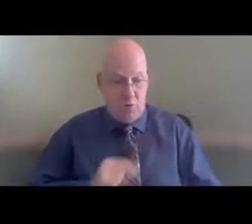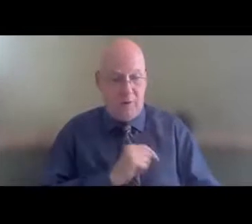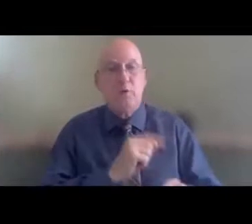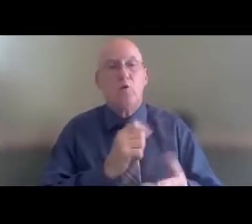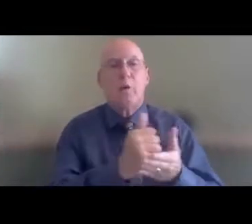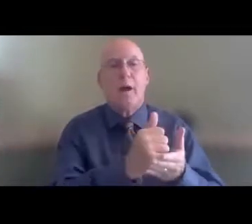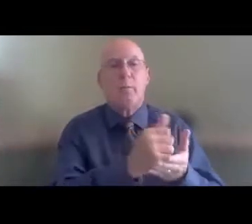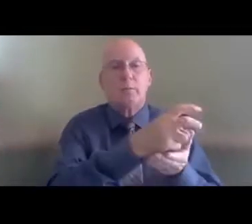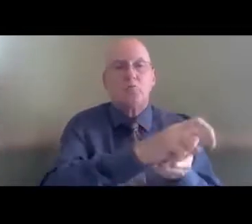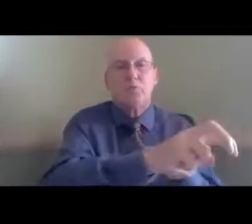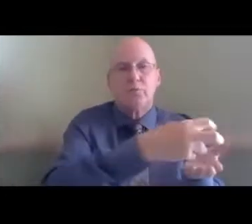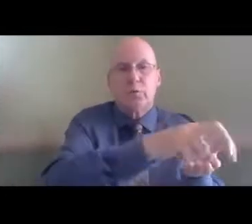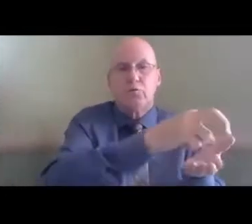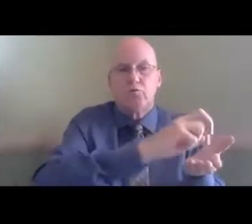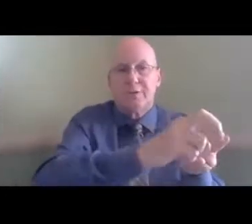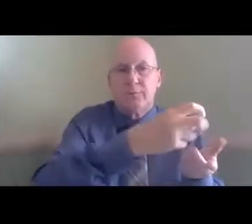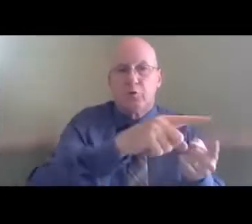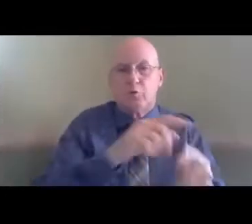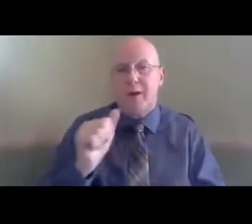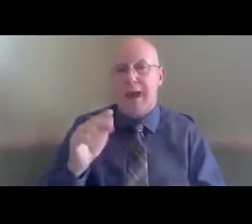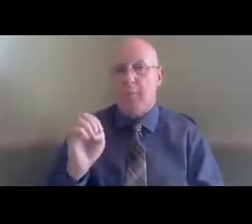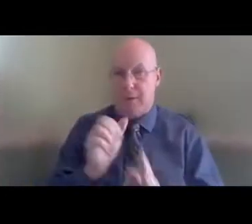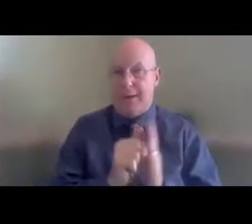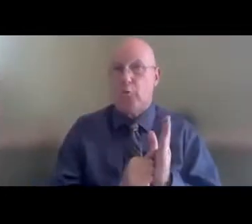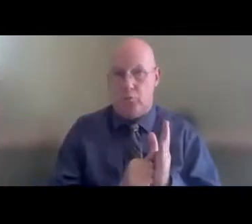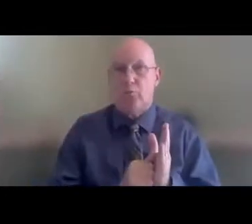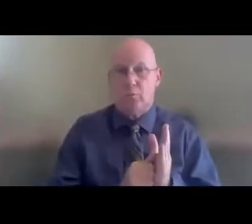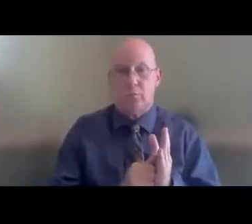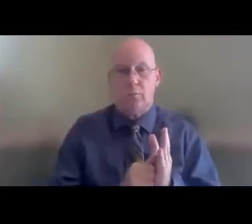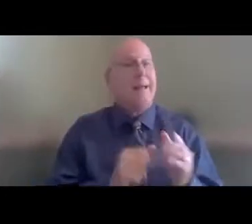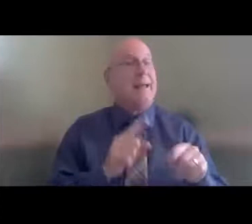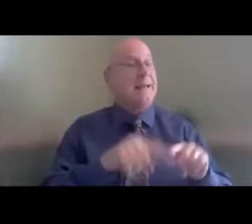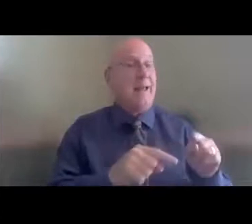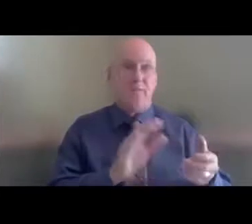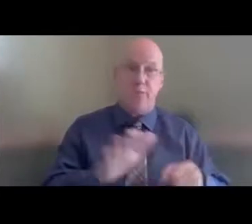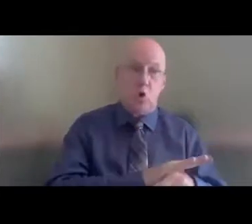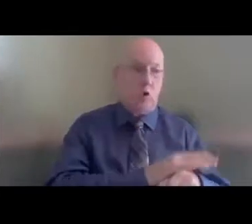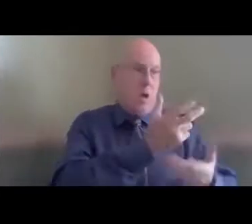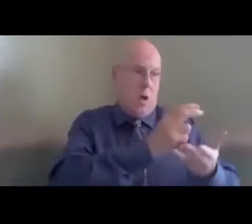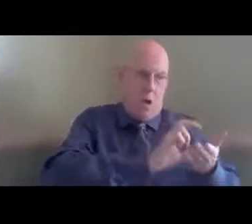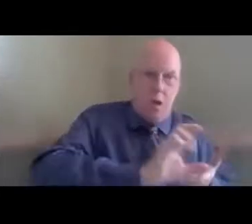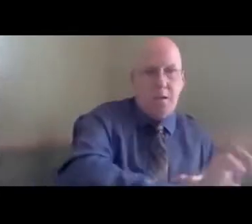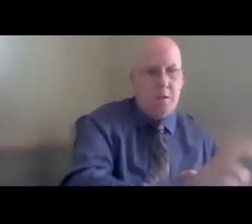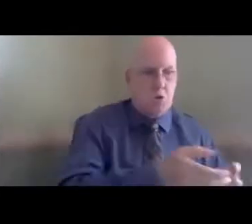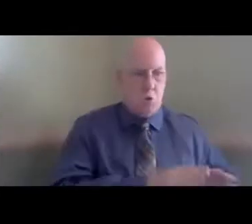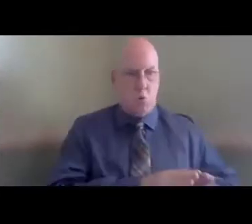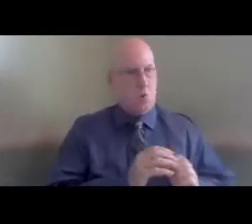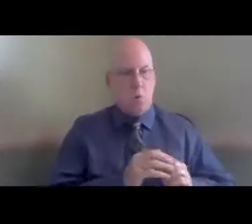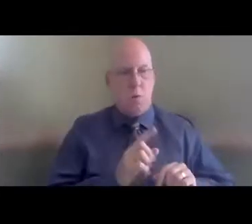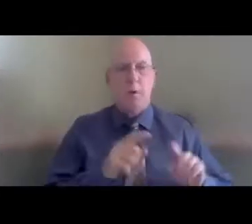And so if an individual has one of these trusts, we can actually transfer the funds into their ABLE account and allow it to